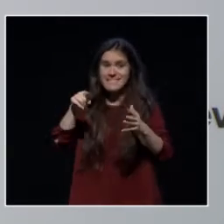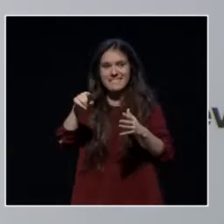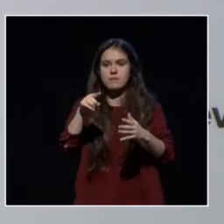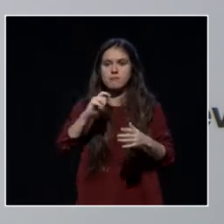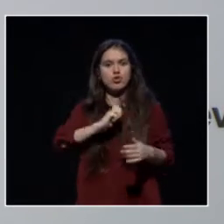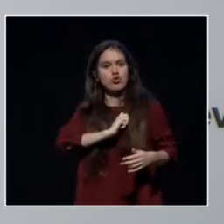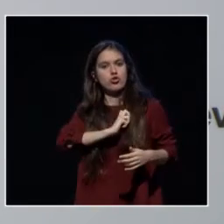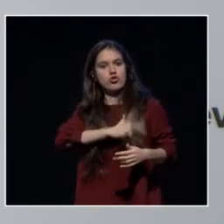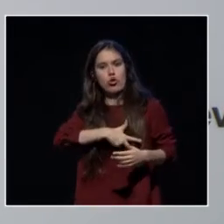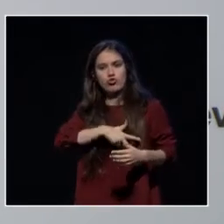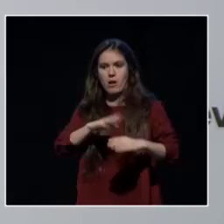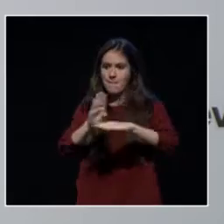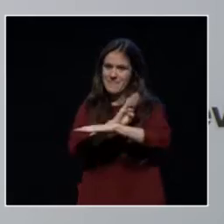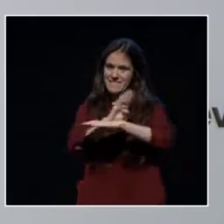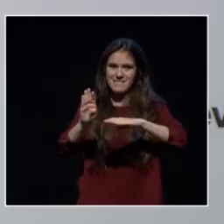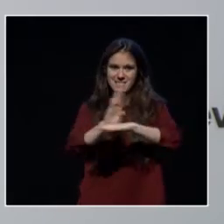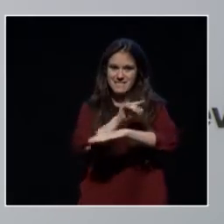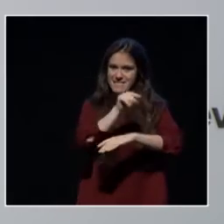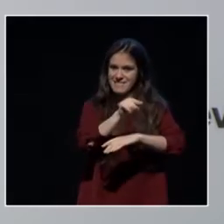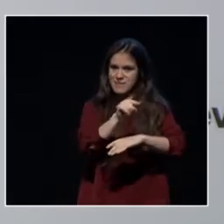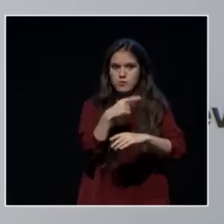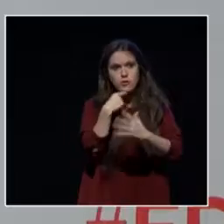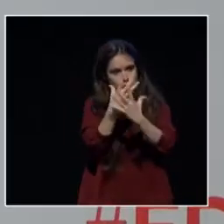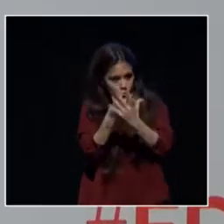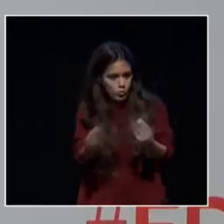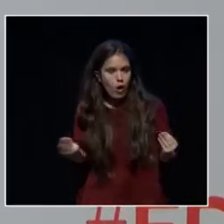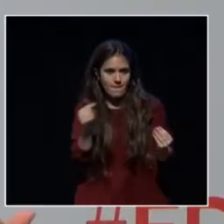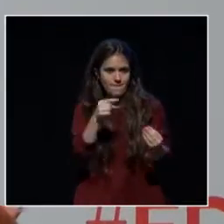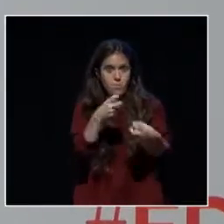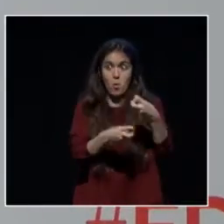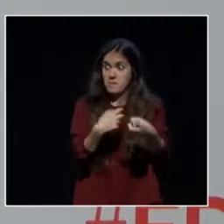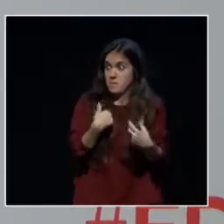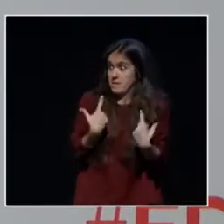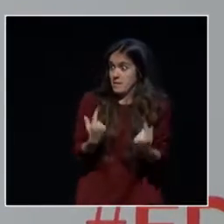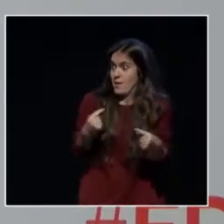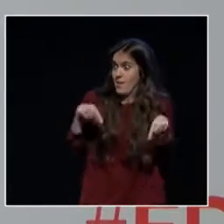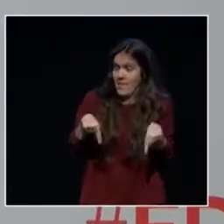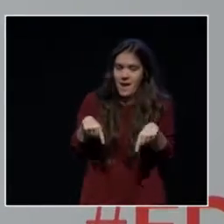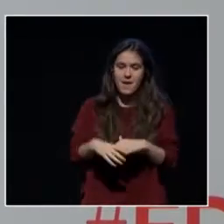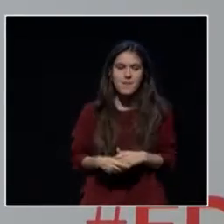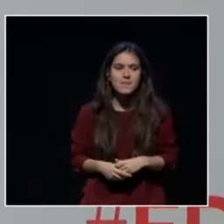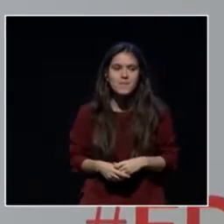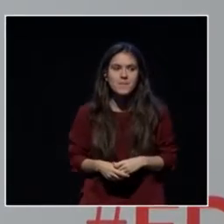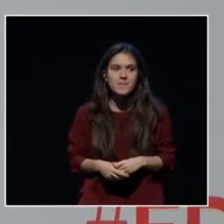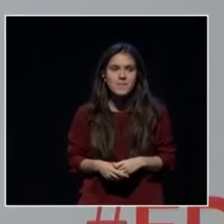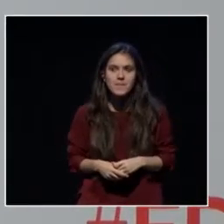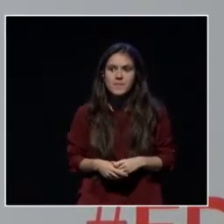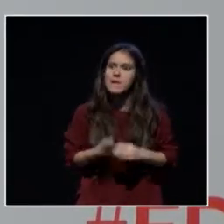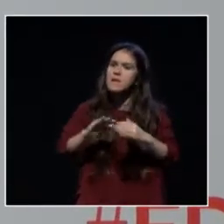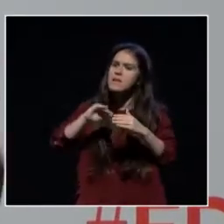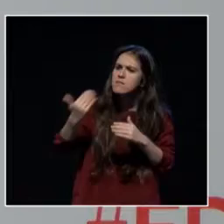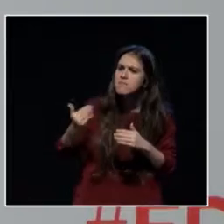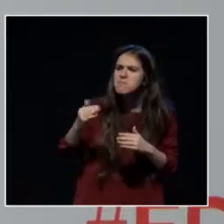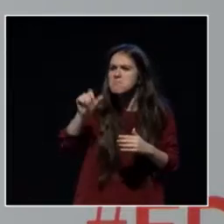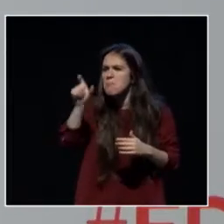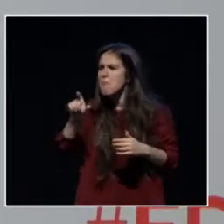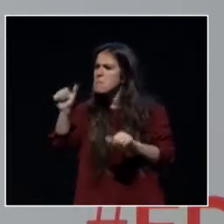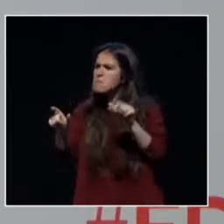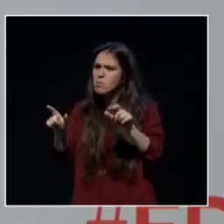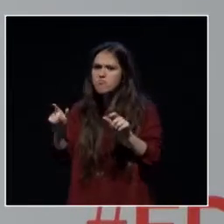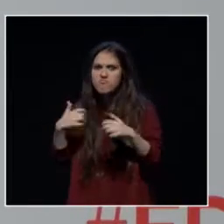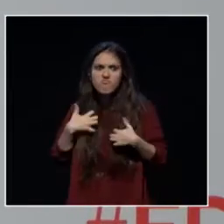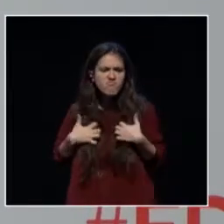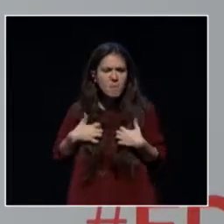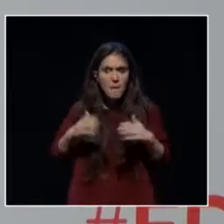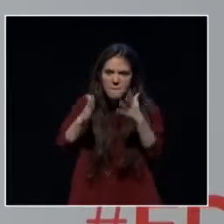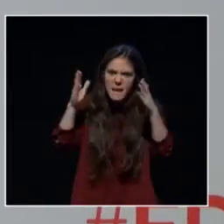business. Non-dividend company to solve human problems. That's what we do. Then we became other people became interested, big businesses became